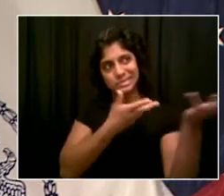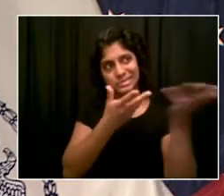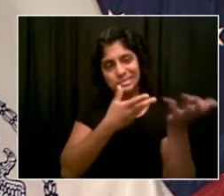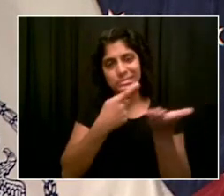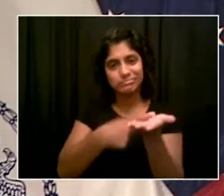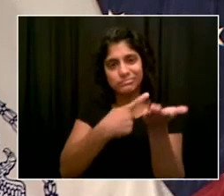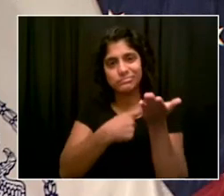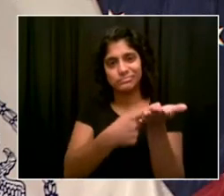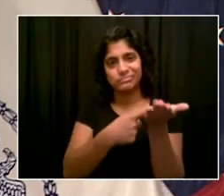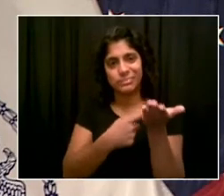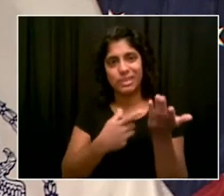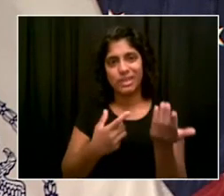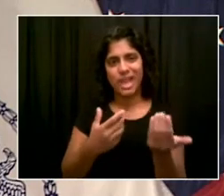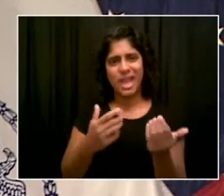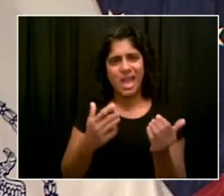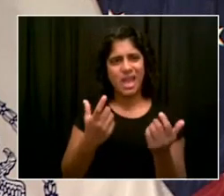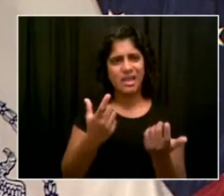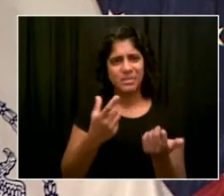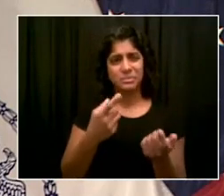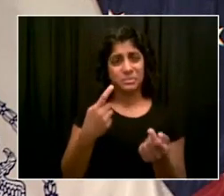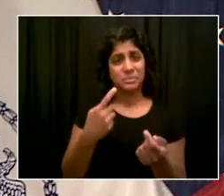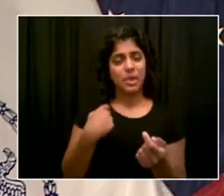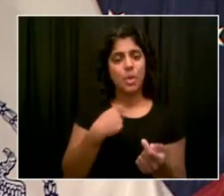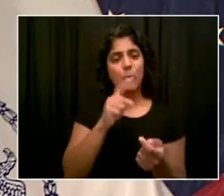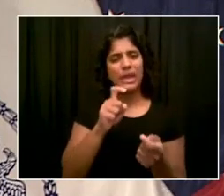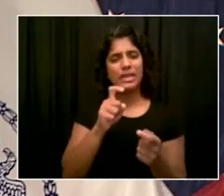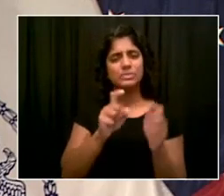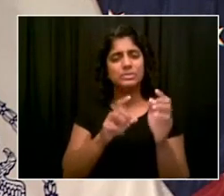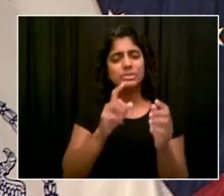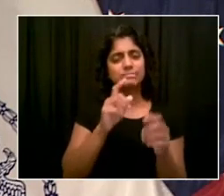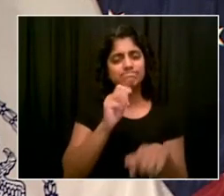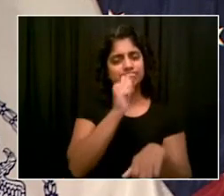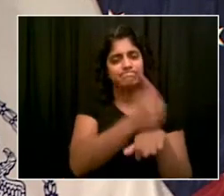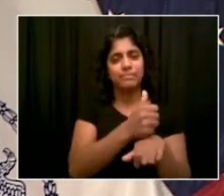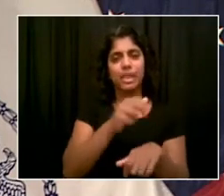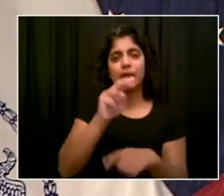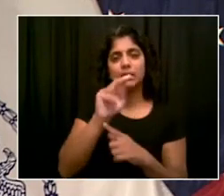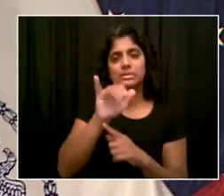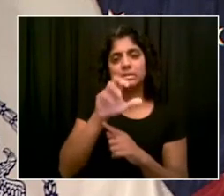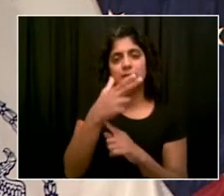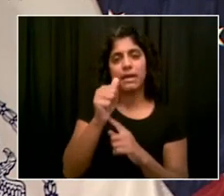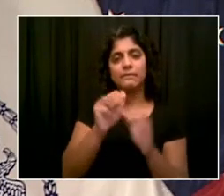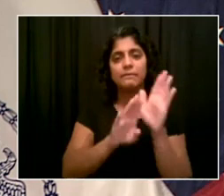all. The last question for today goes to Andrew Siff from WNBC.